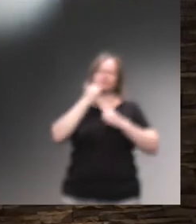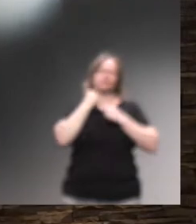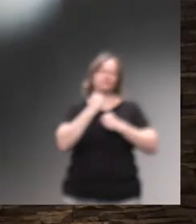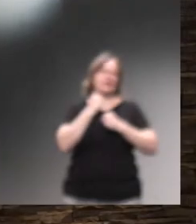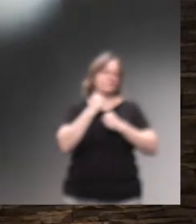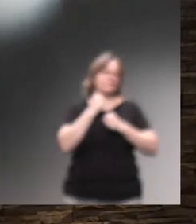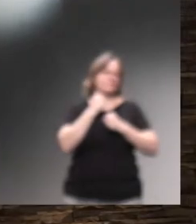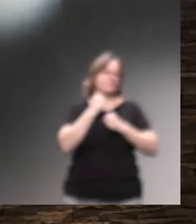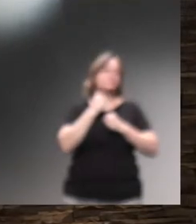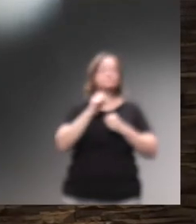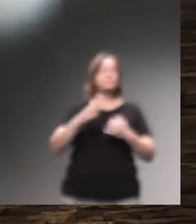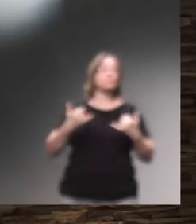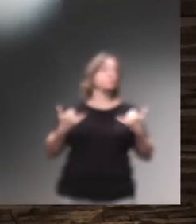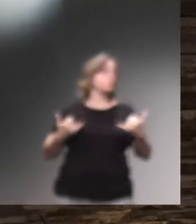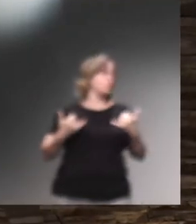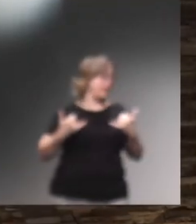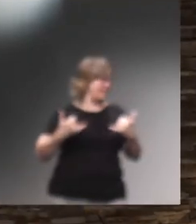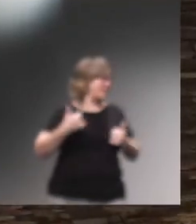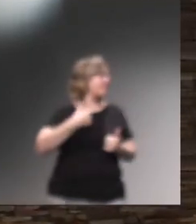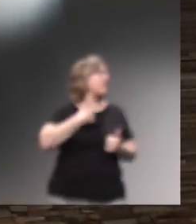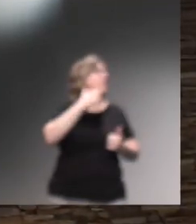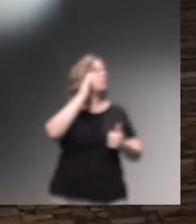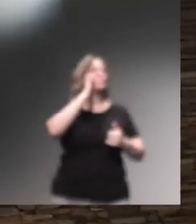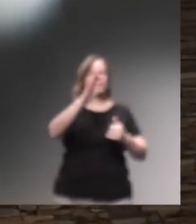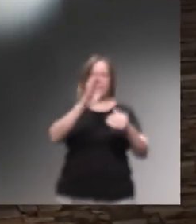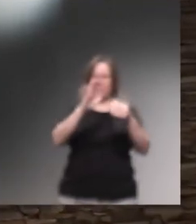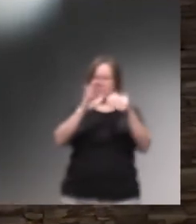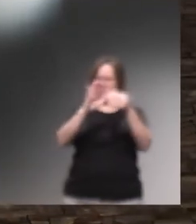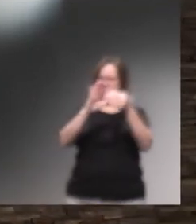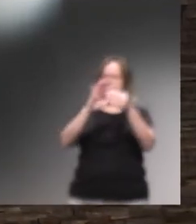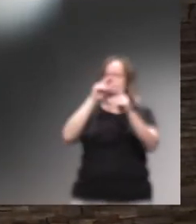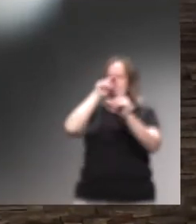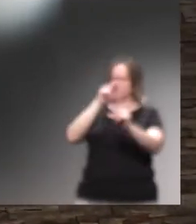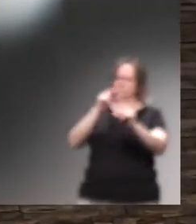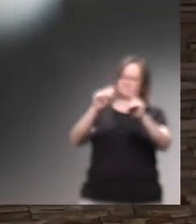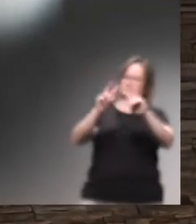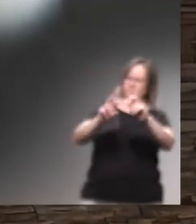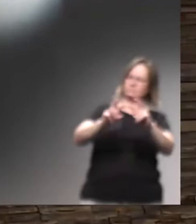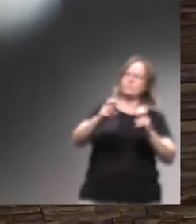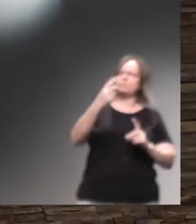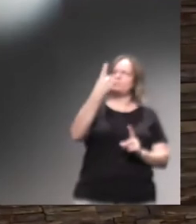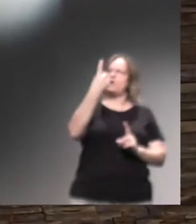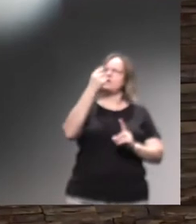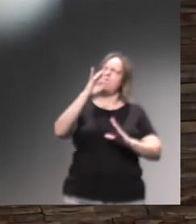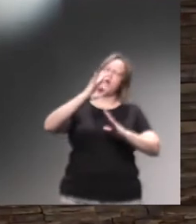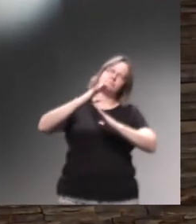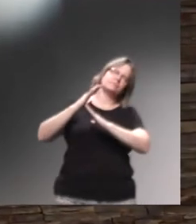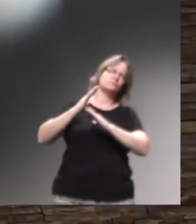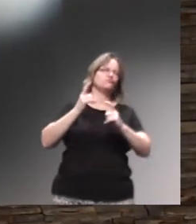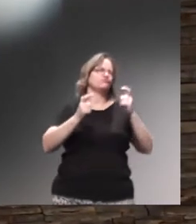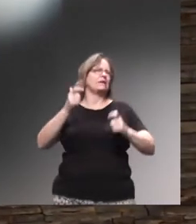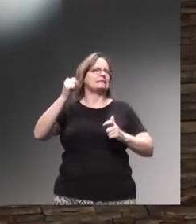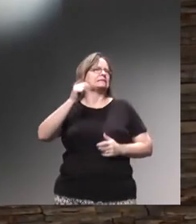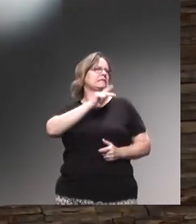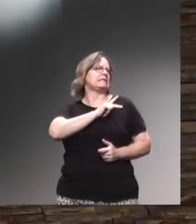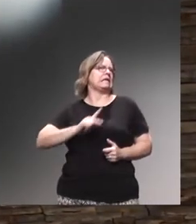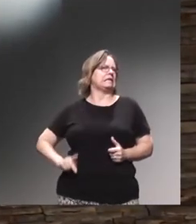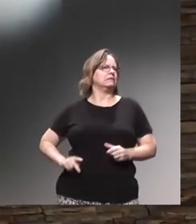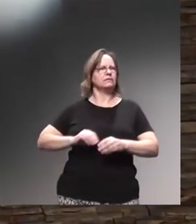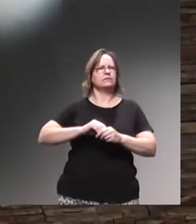Well, today I want to take a look at perhaps one of the greatest kings that was known to the people of Israel, and that's